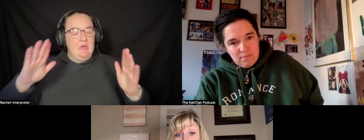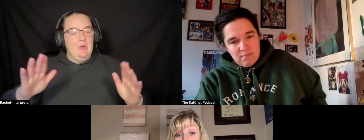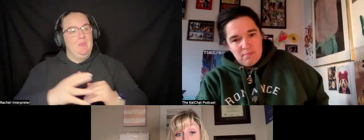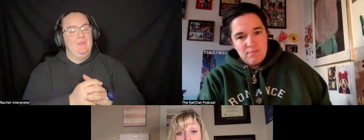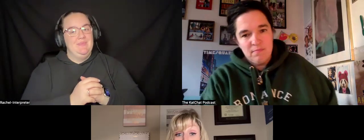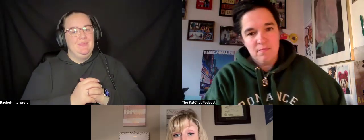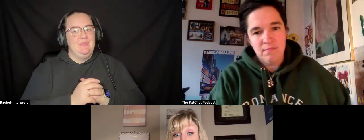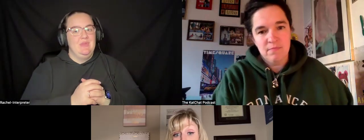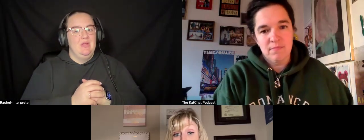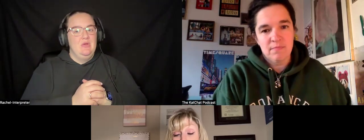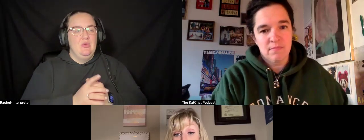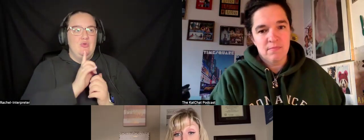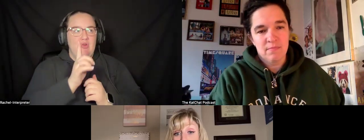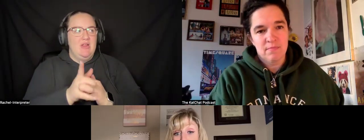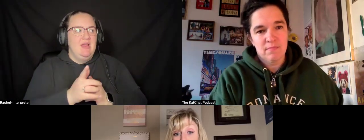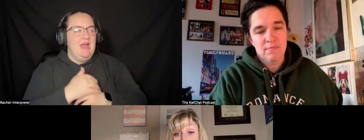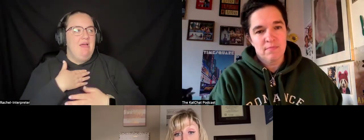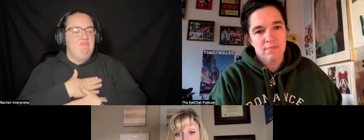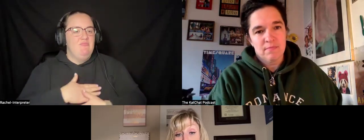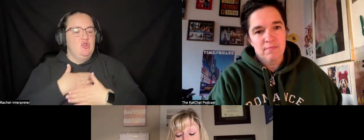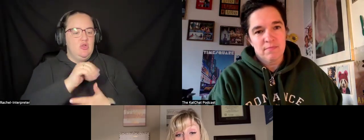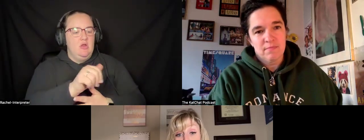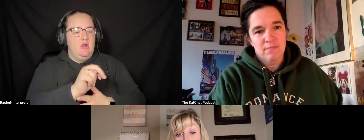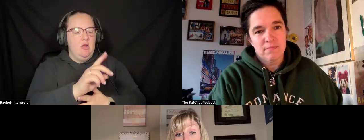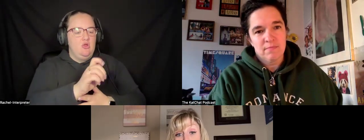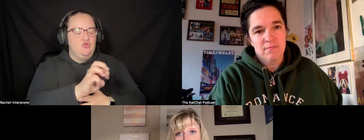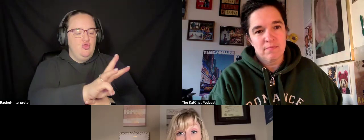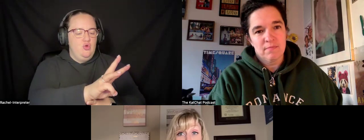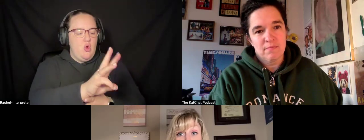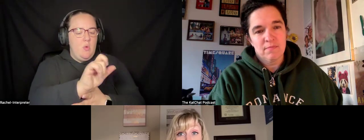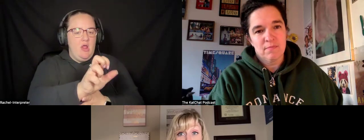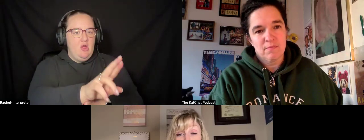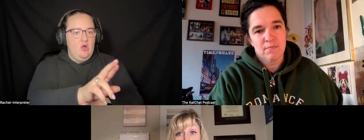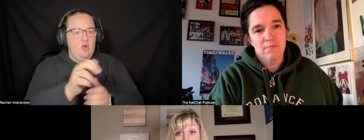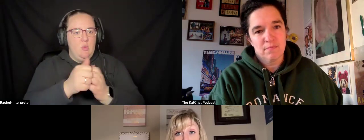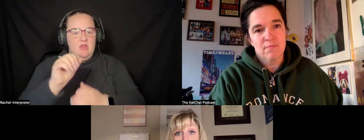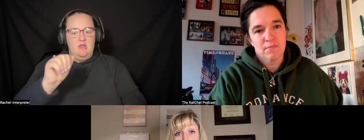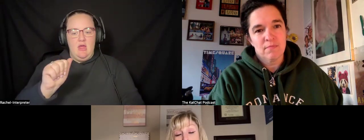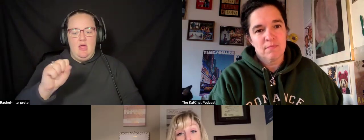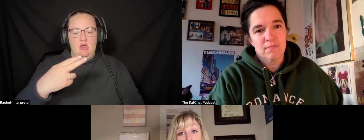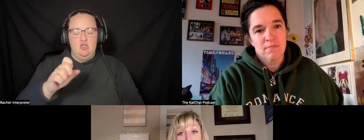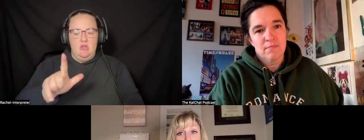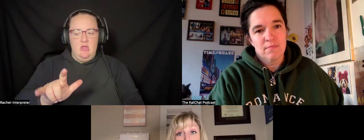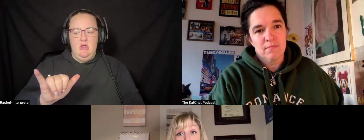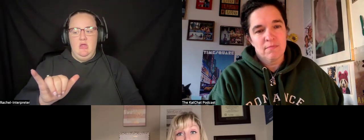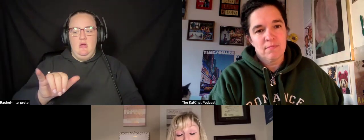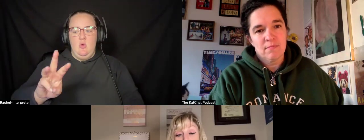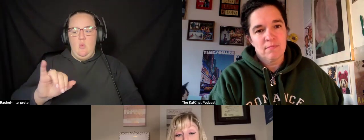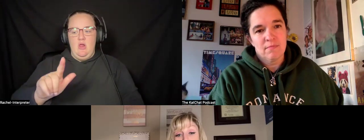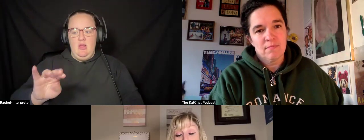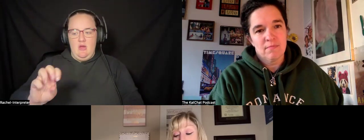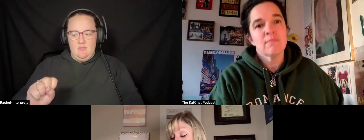I really actually enjoyed Andrew Walker with Ashley Williams in Jingle Bell Run. I thought they were kind of a